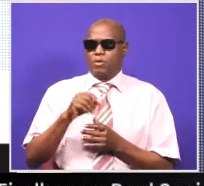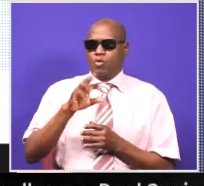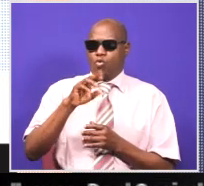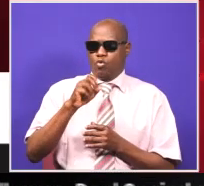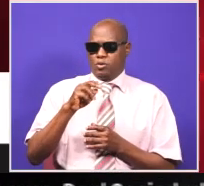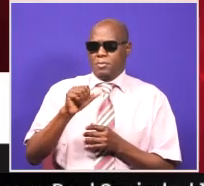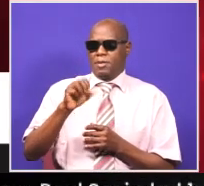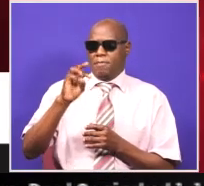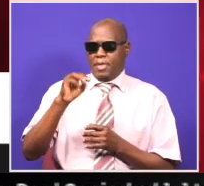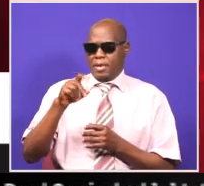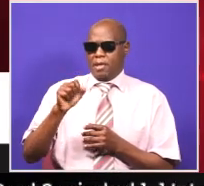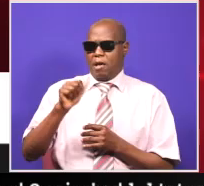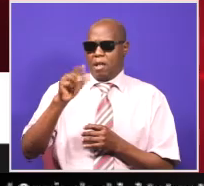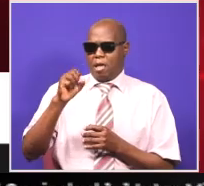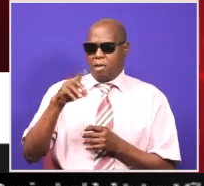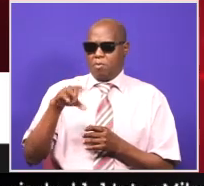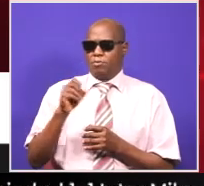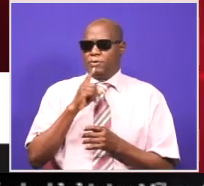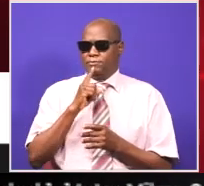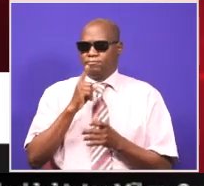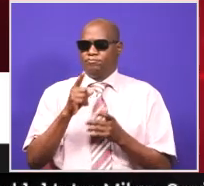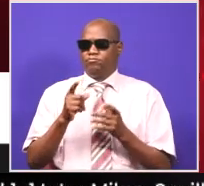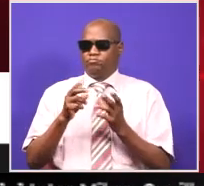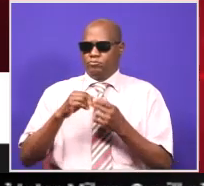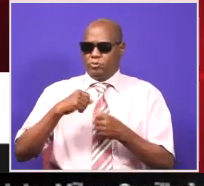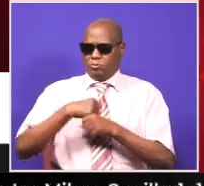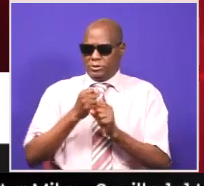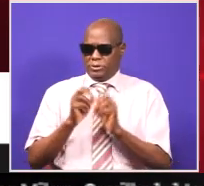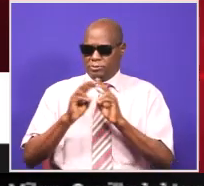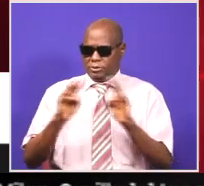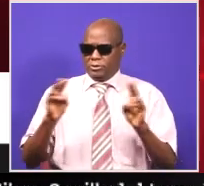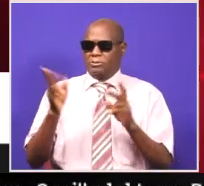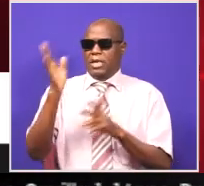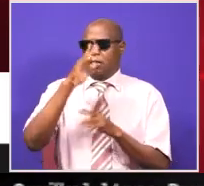was to actively engage the youth in peace building and climate change mitigation.